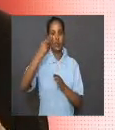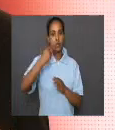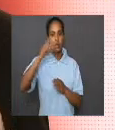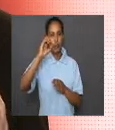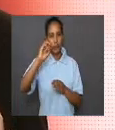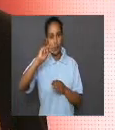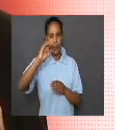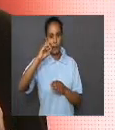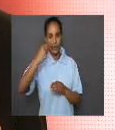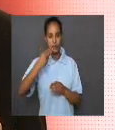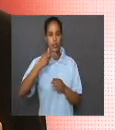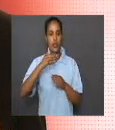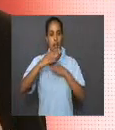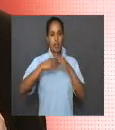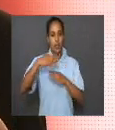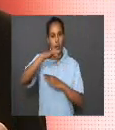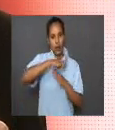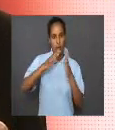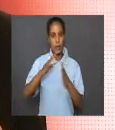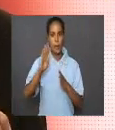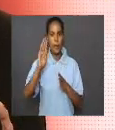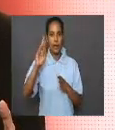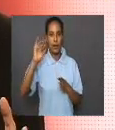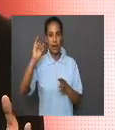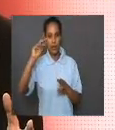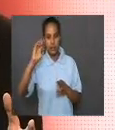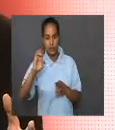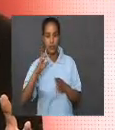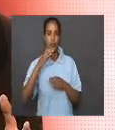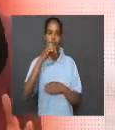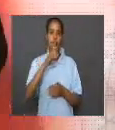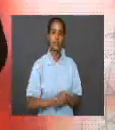hydroxide from the electrolysis of brine solution.